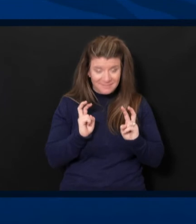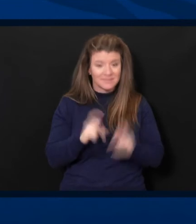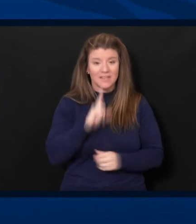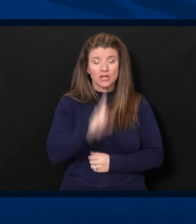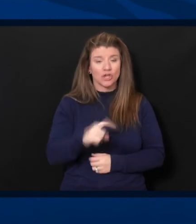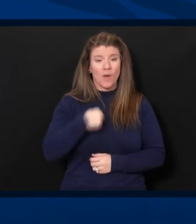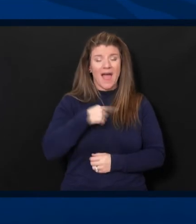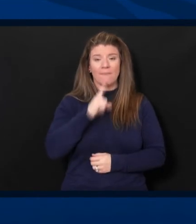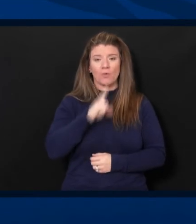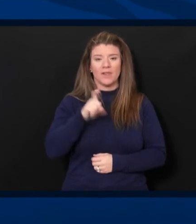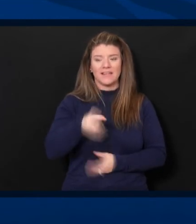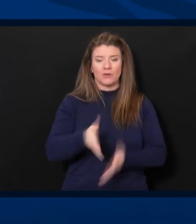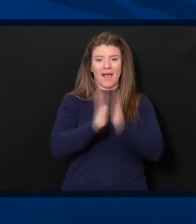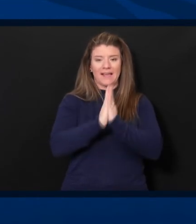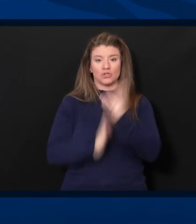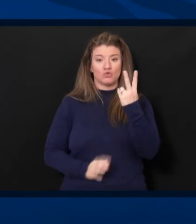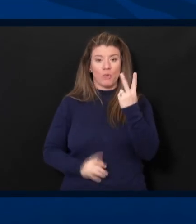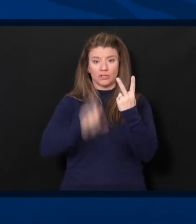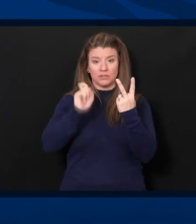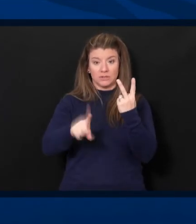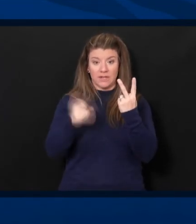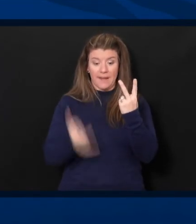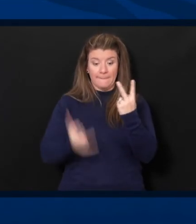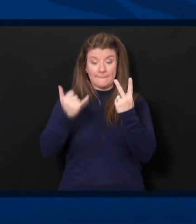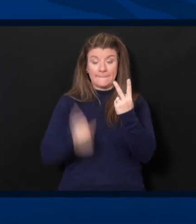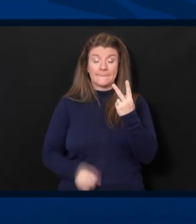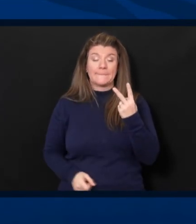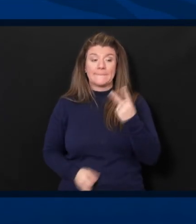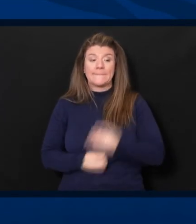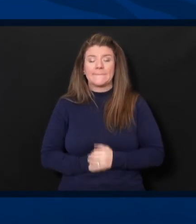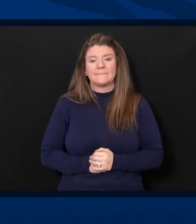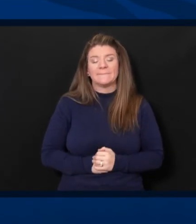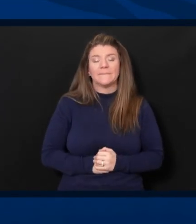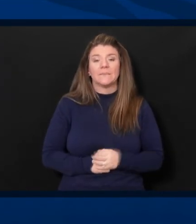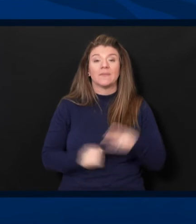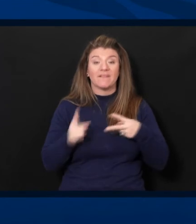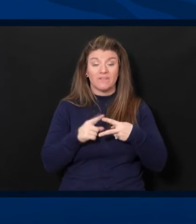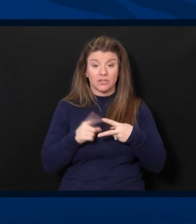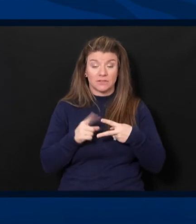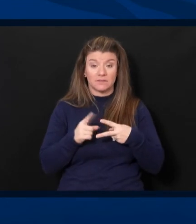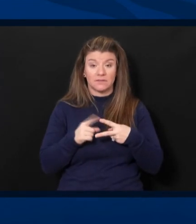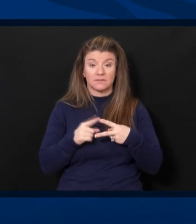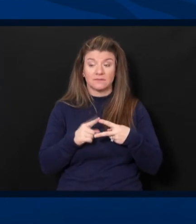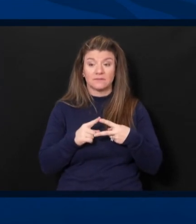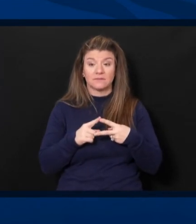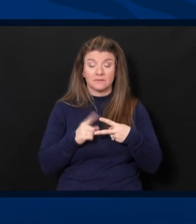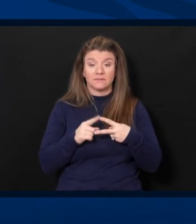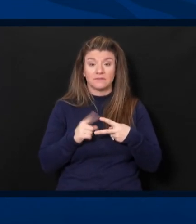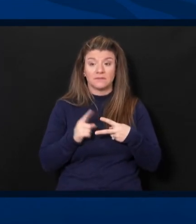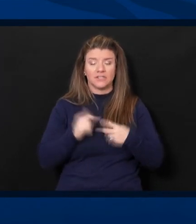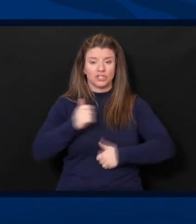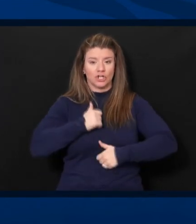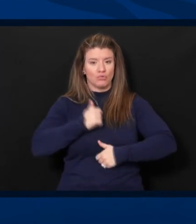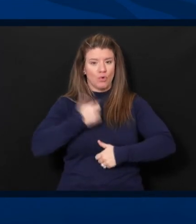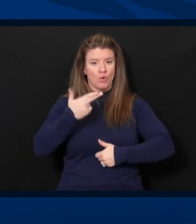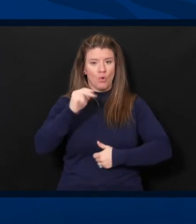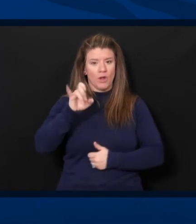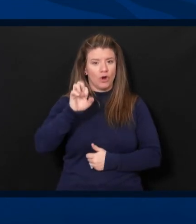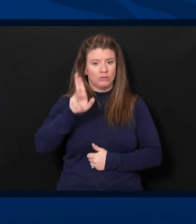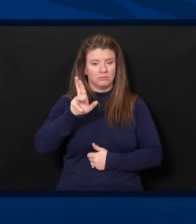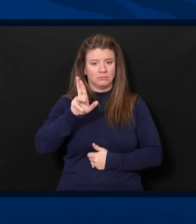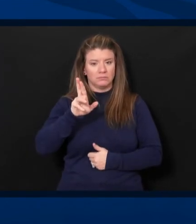I really need to ask two questions today. First, for General Hoyer.